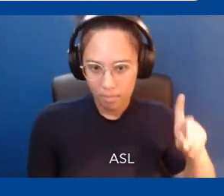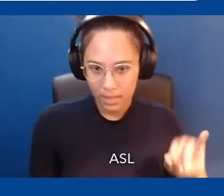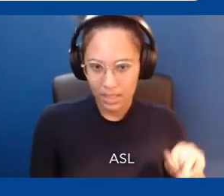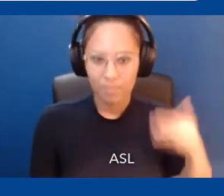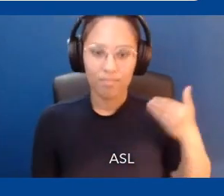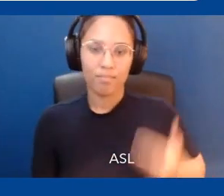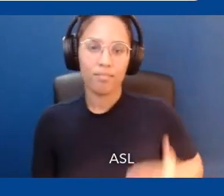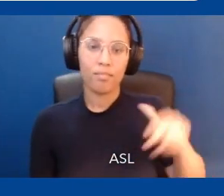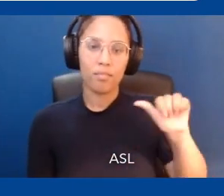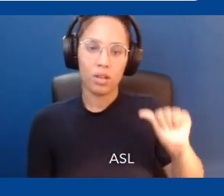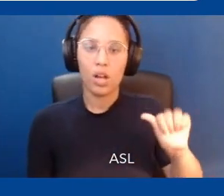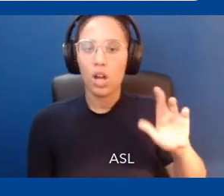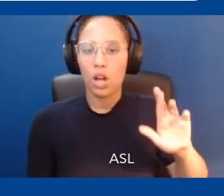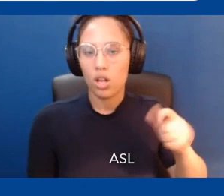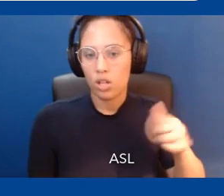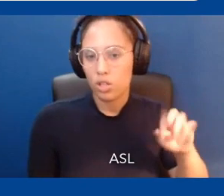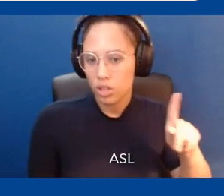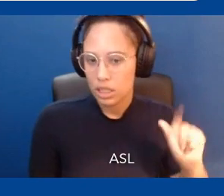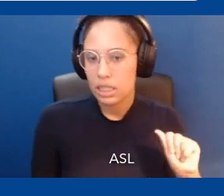screenwriter.